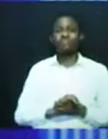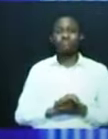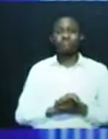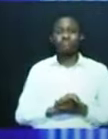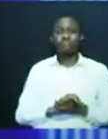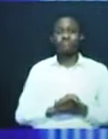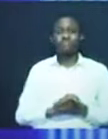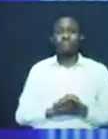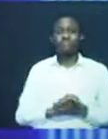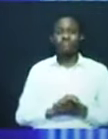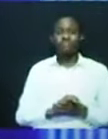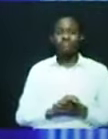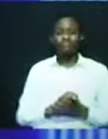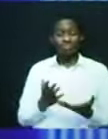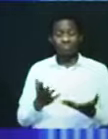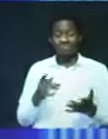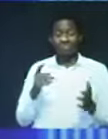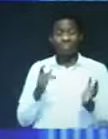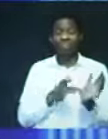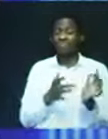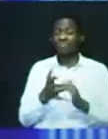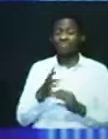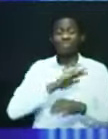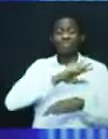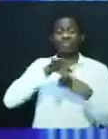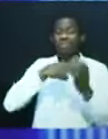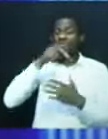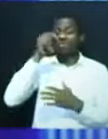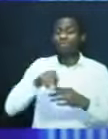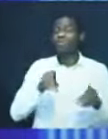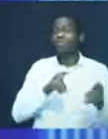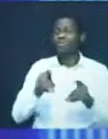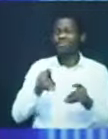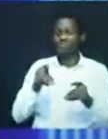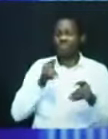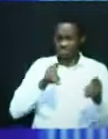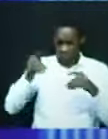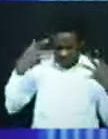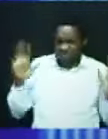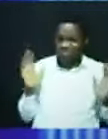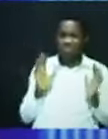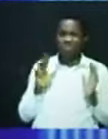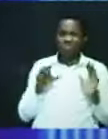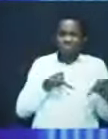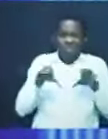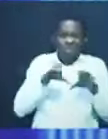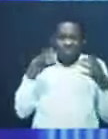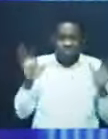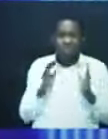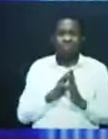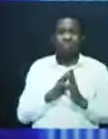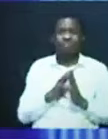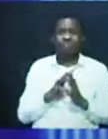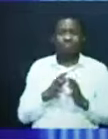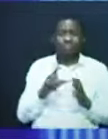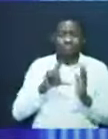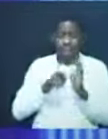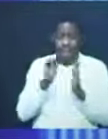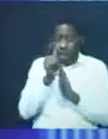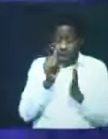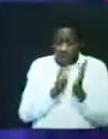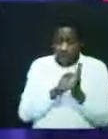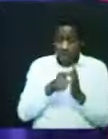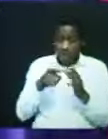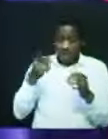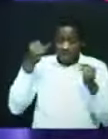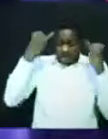All that Jesus needed to do, he did it. And the verdict is enshrined in the Word